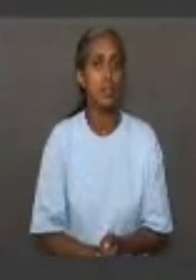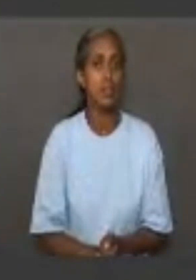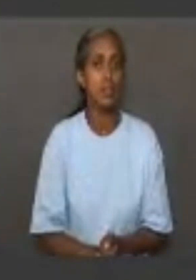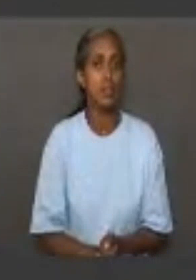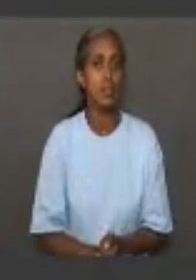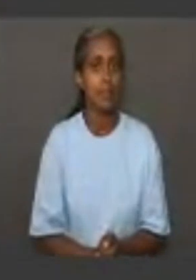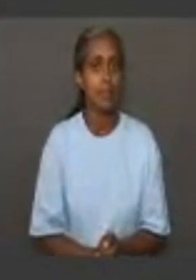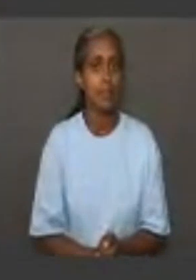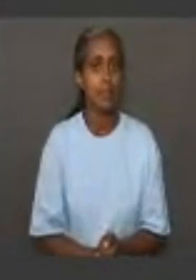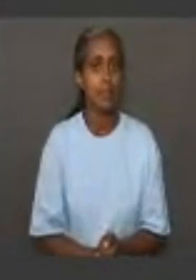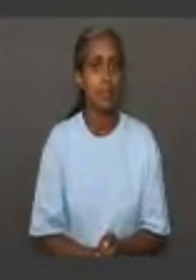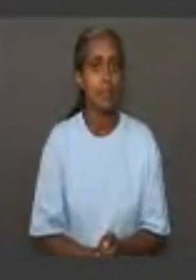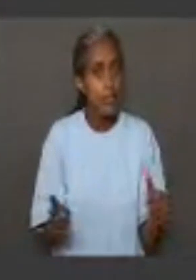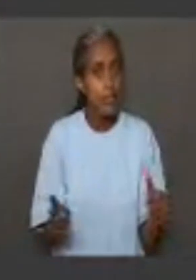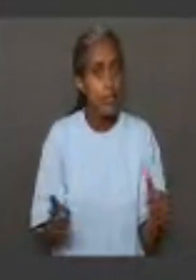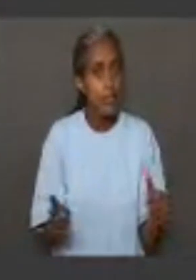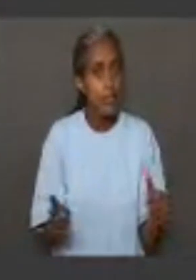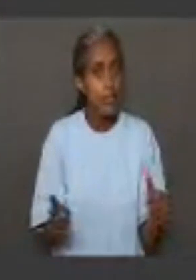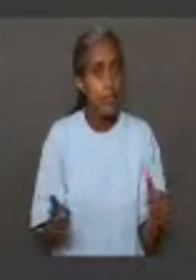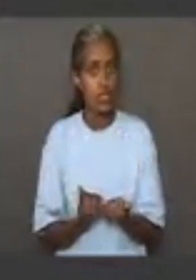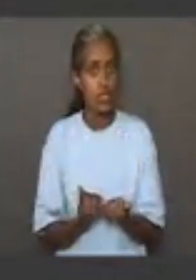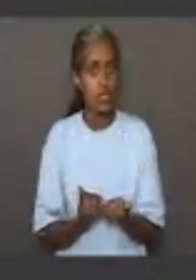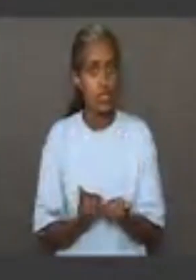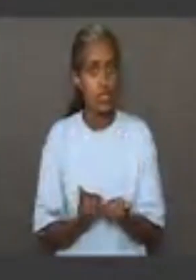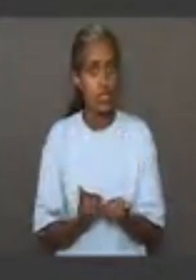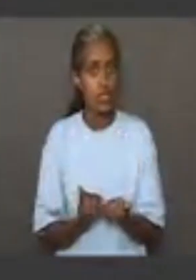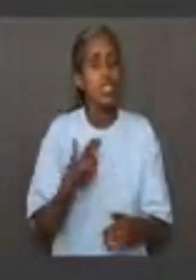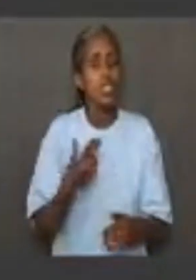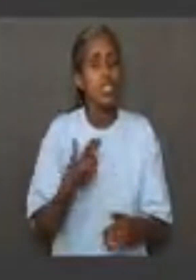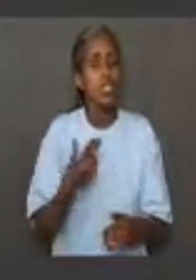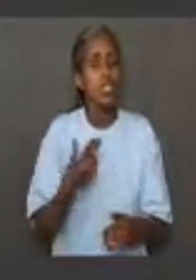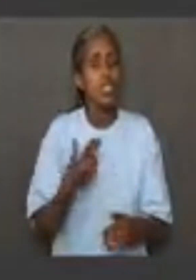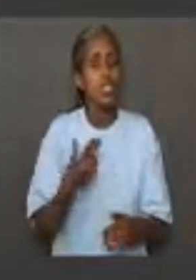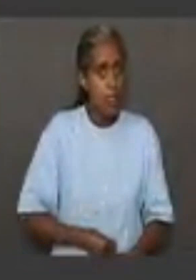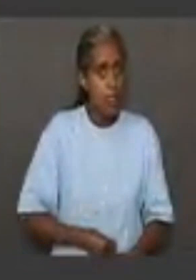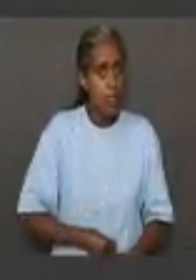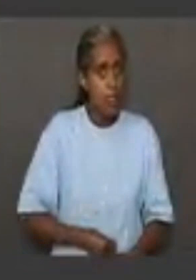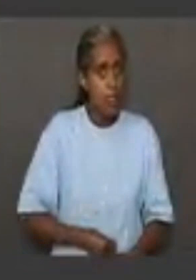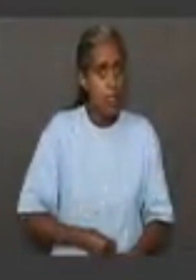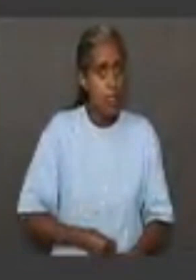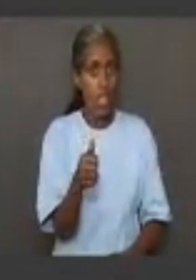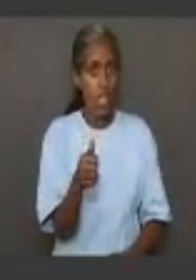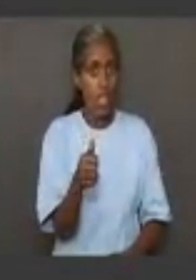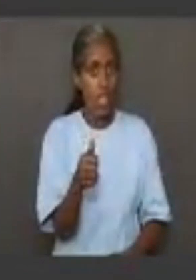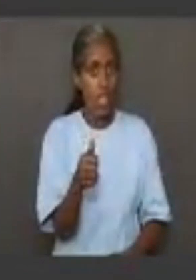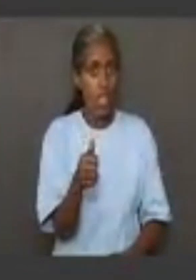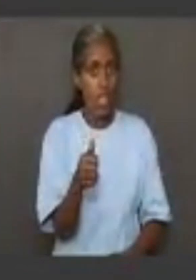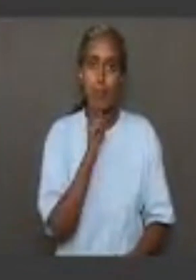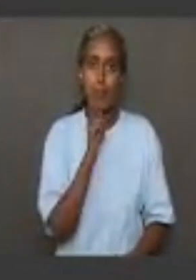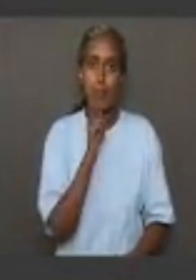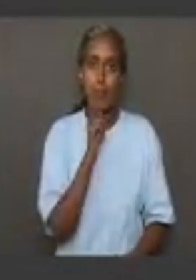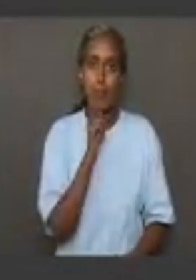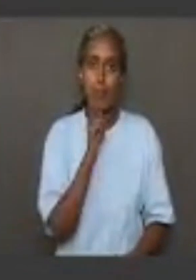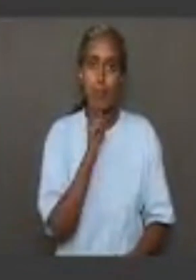In the first region, the elements are in A, but not in